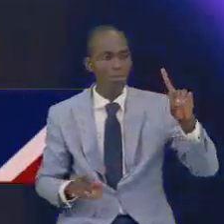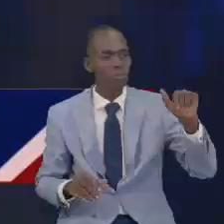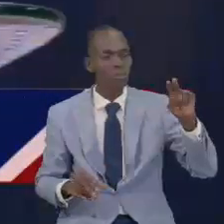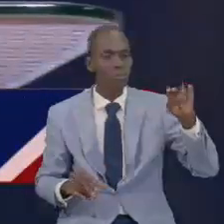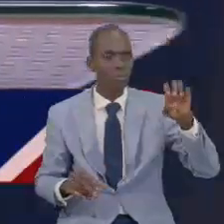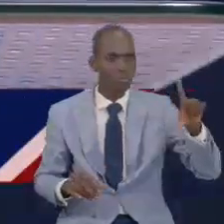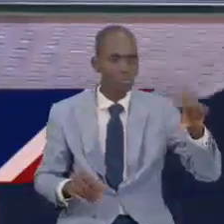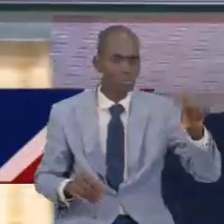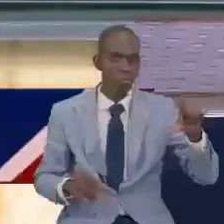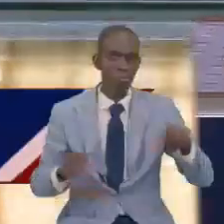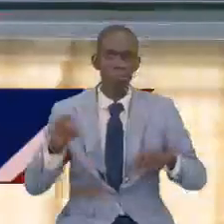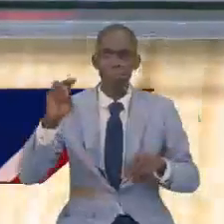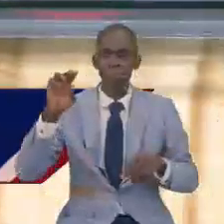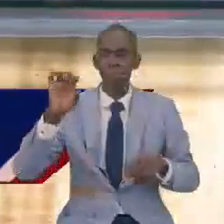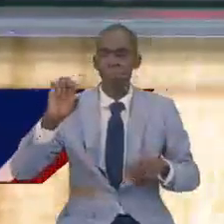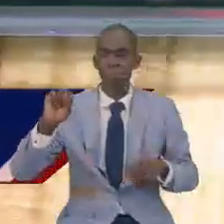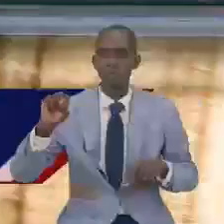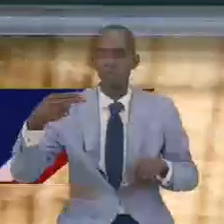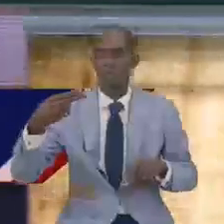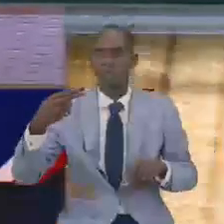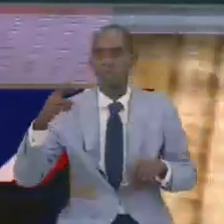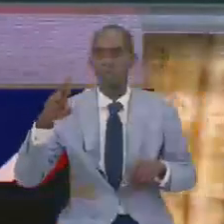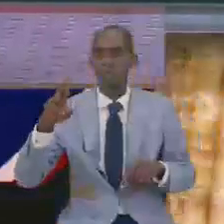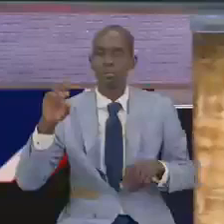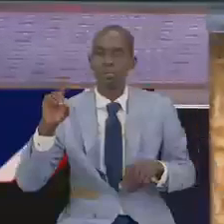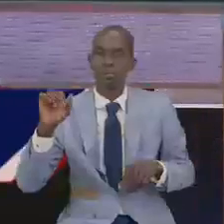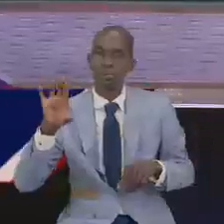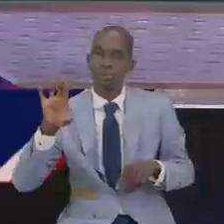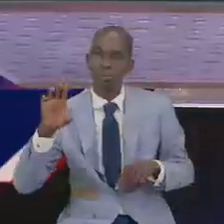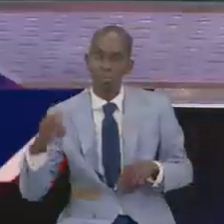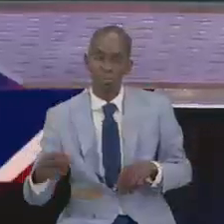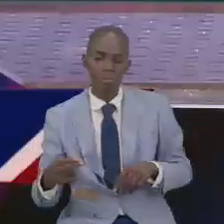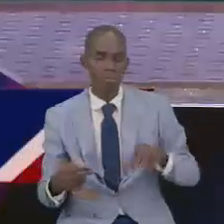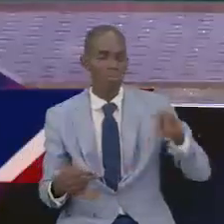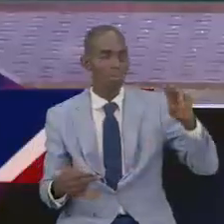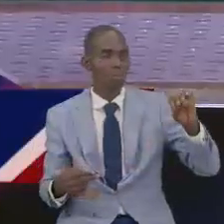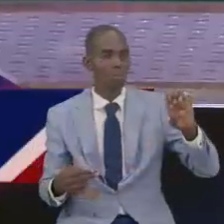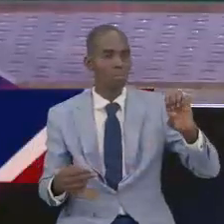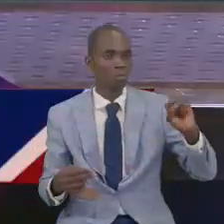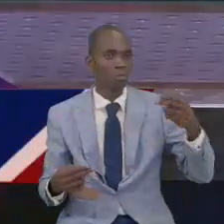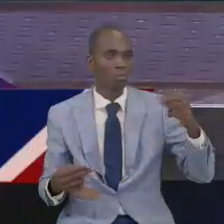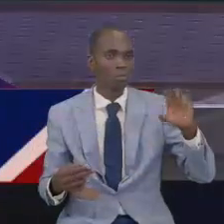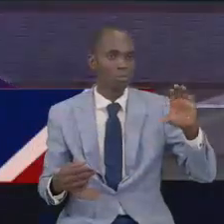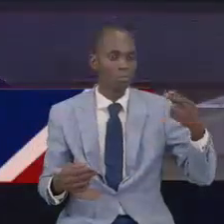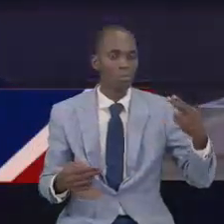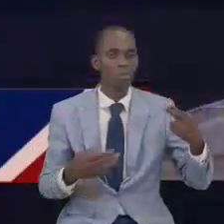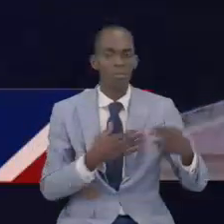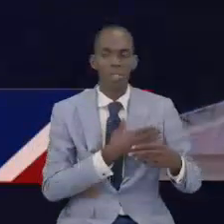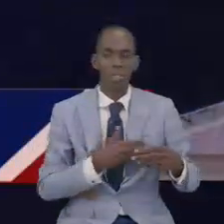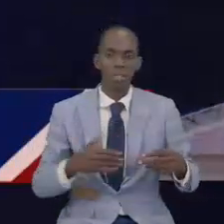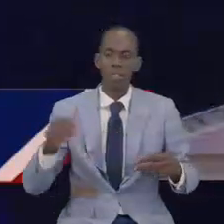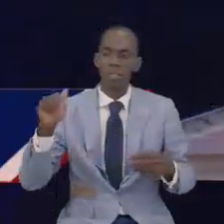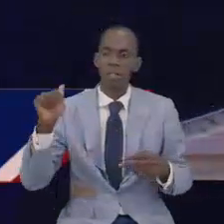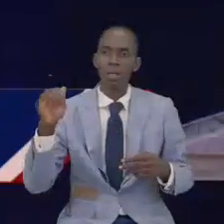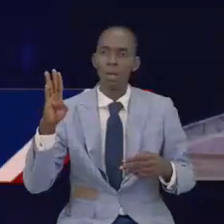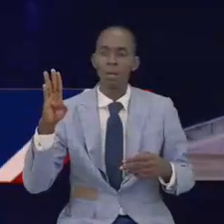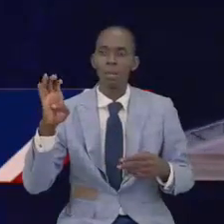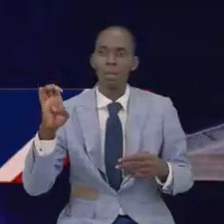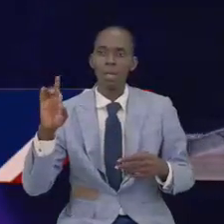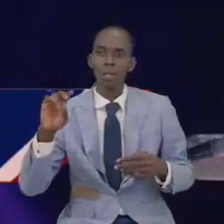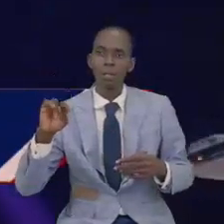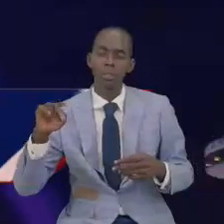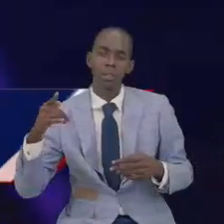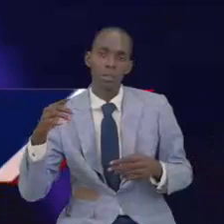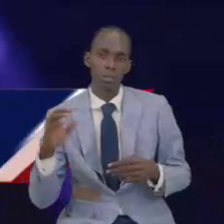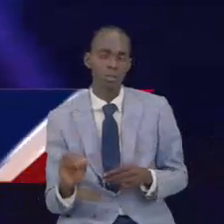Daniel, Shadrach, Meshach, and Abednego. As for these four children, hold on. All the